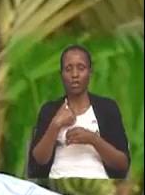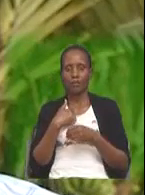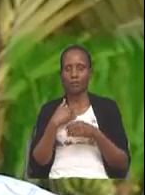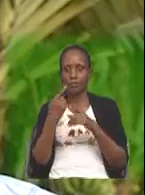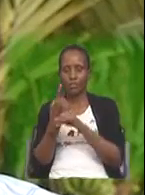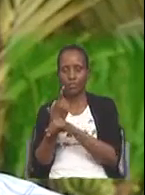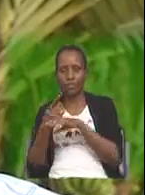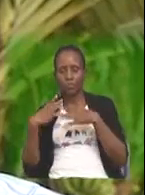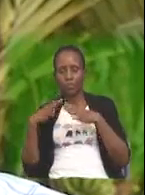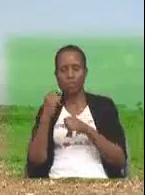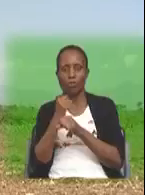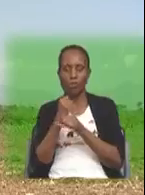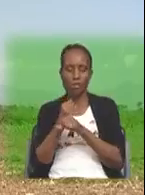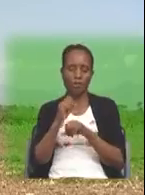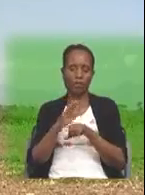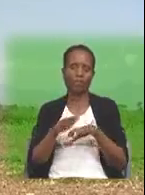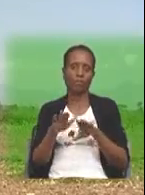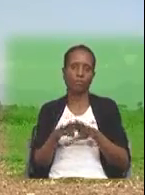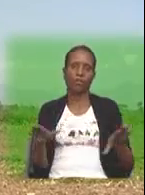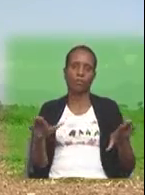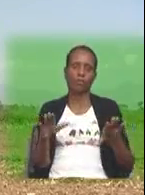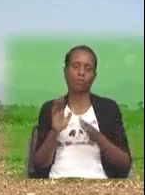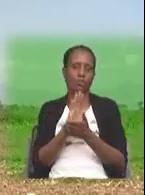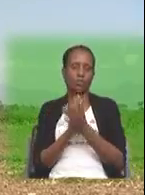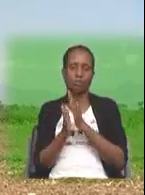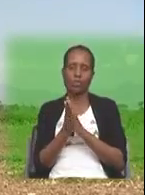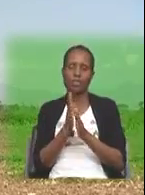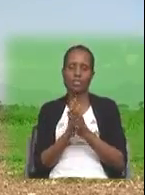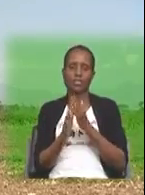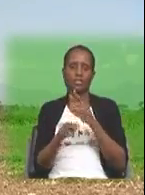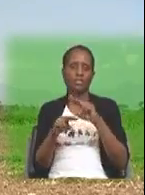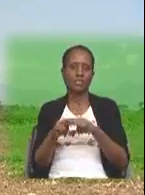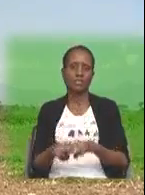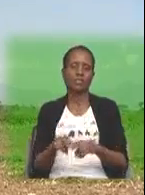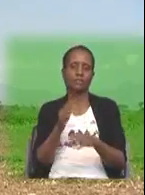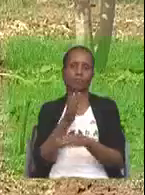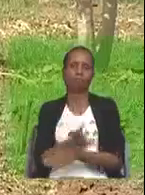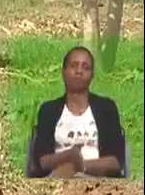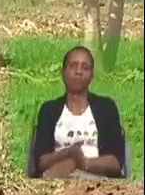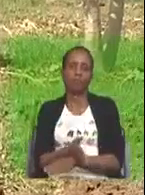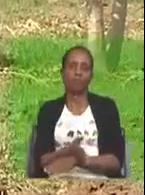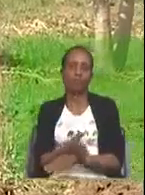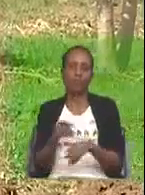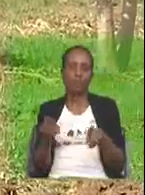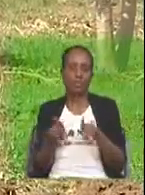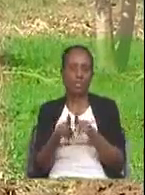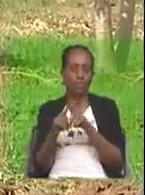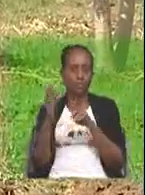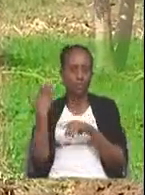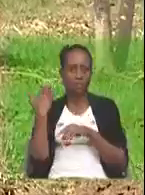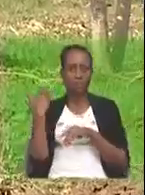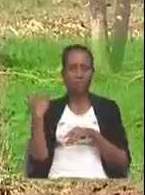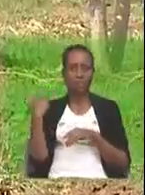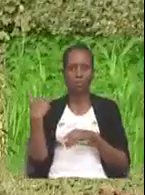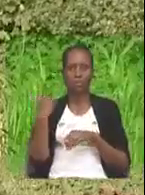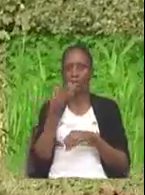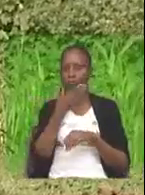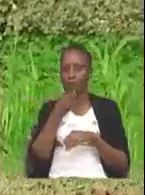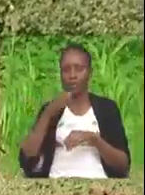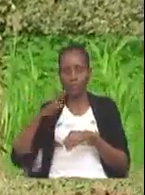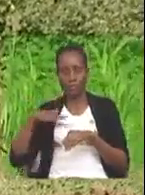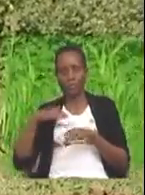some cashews, some people who are working in the field. So there is no idleness as it used to be there before. Pia atusumbi